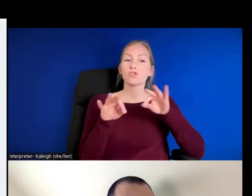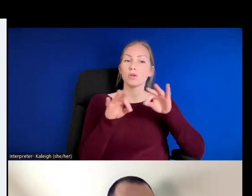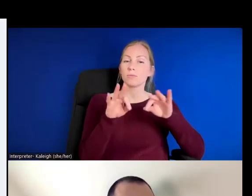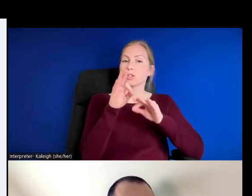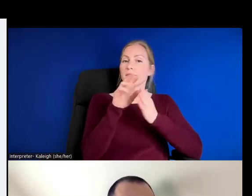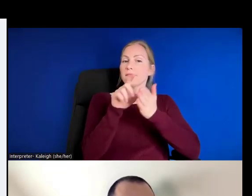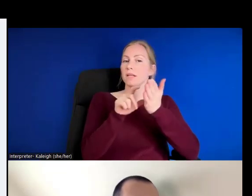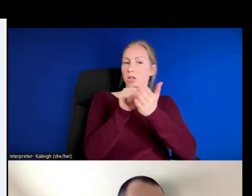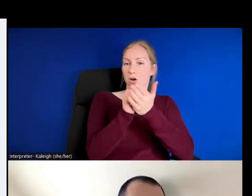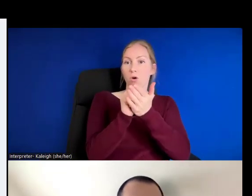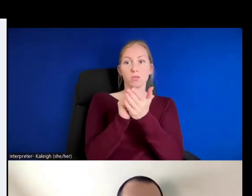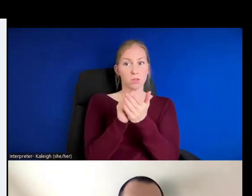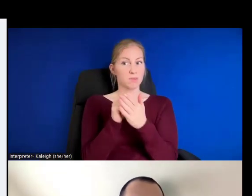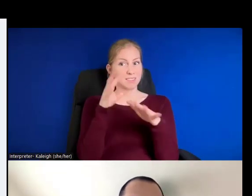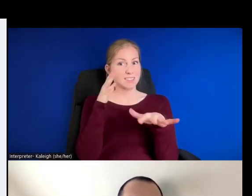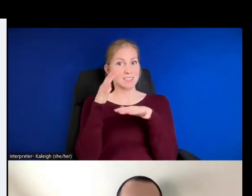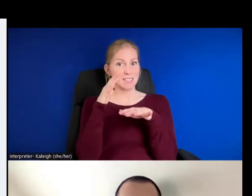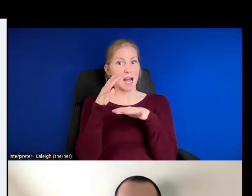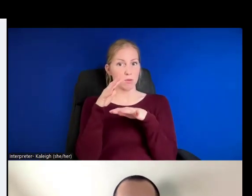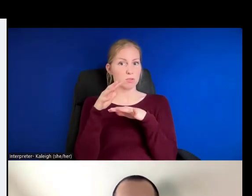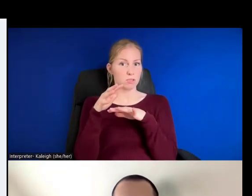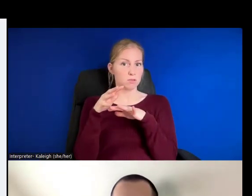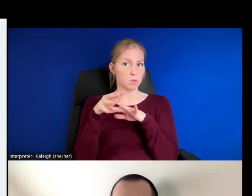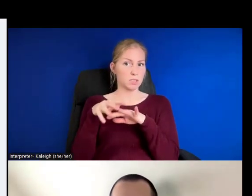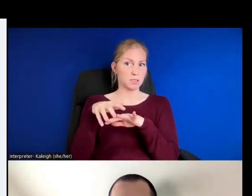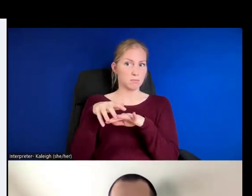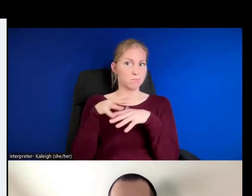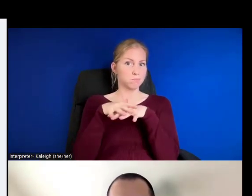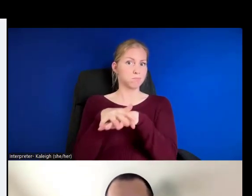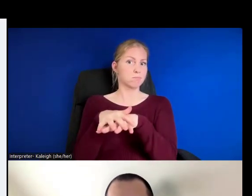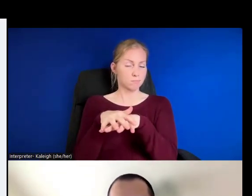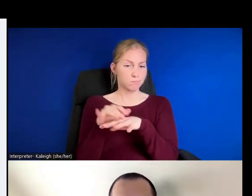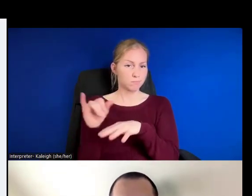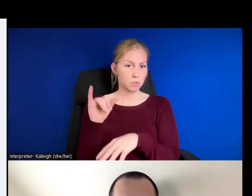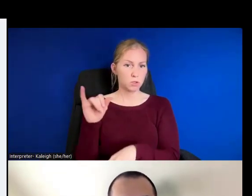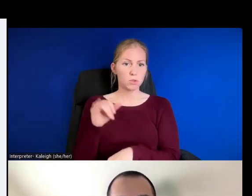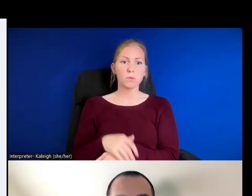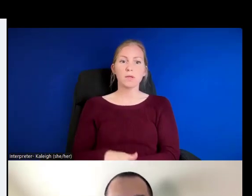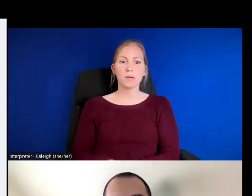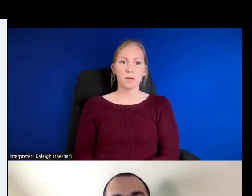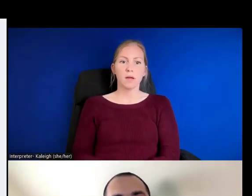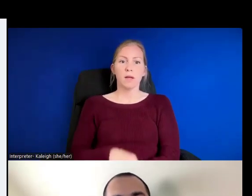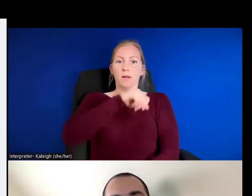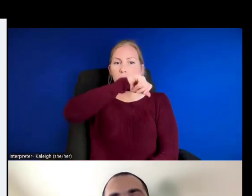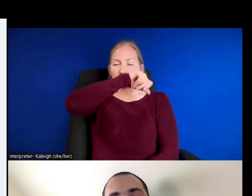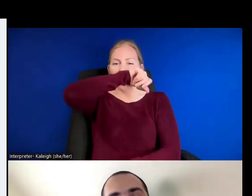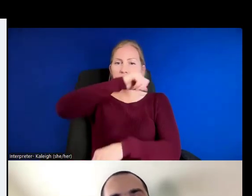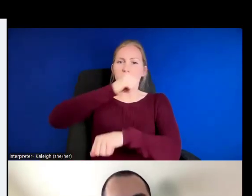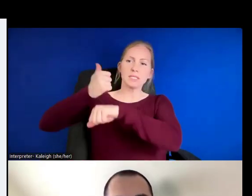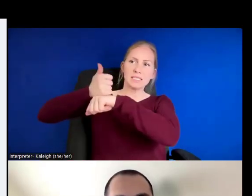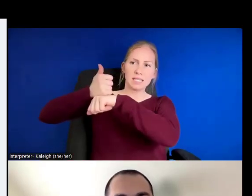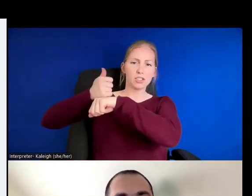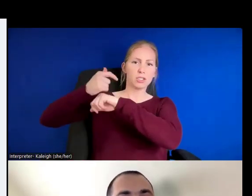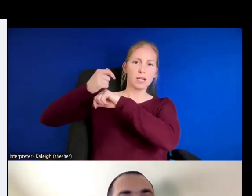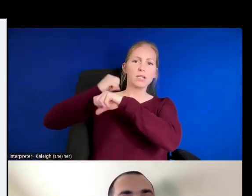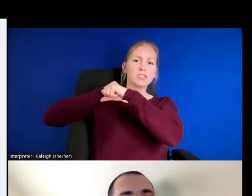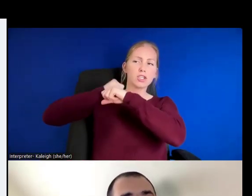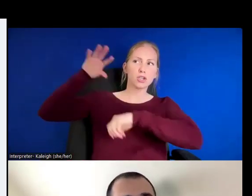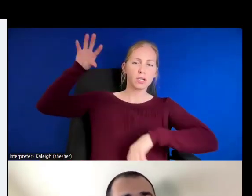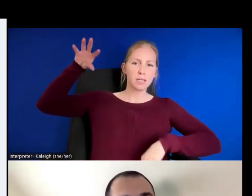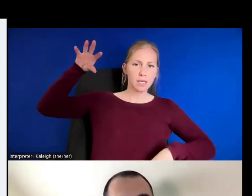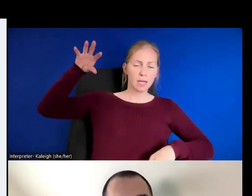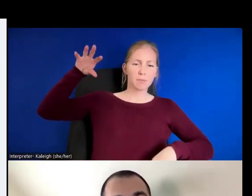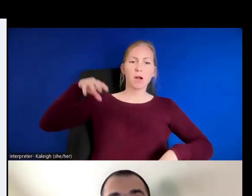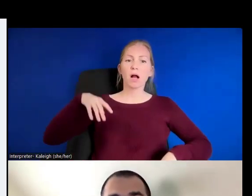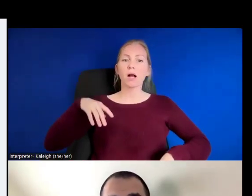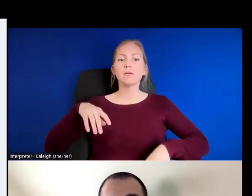sound. Some of our video, the security, stationary security camera video does not include sound, but